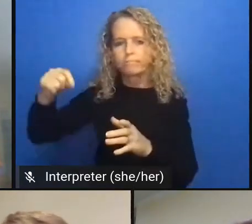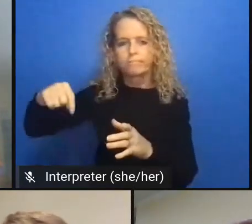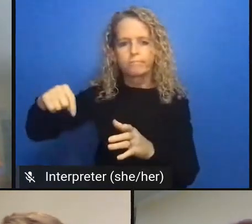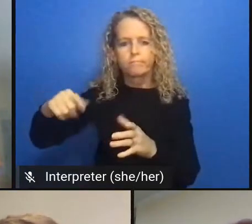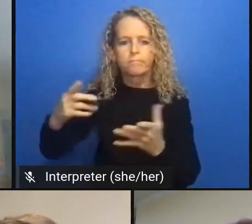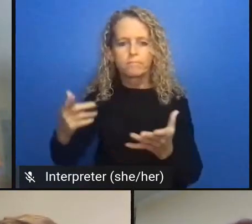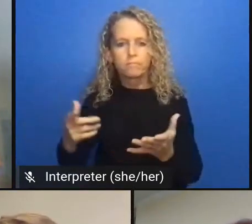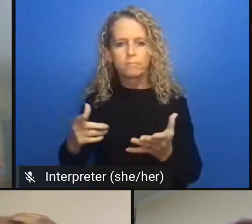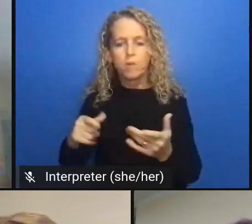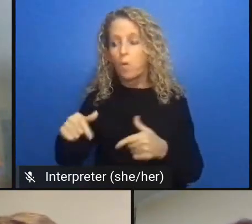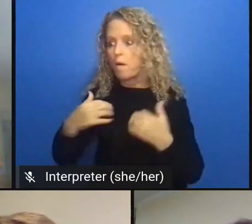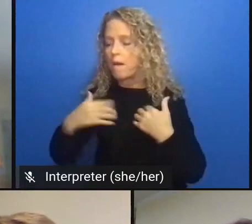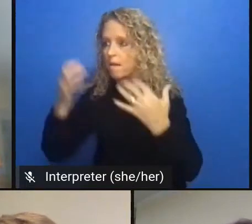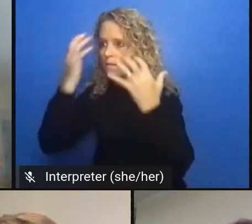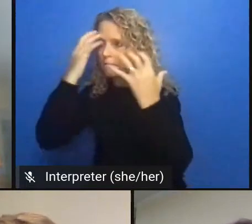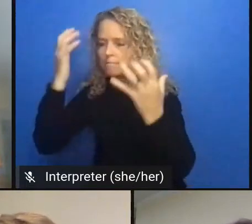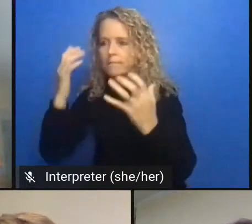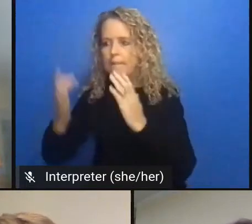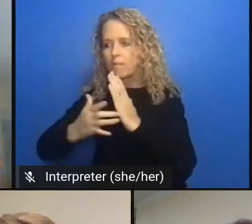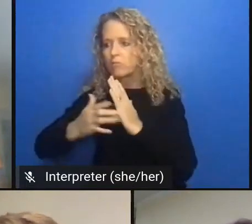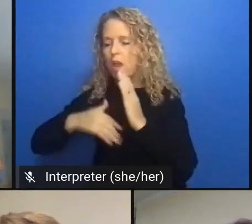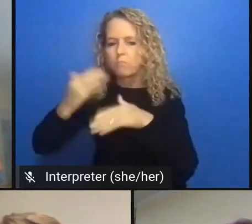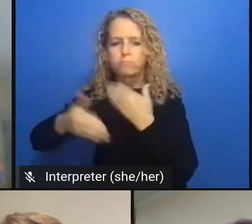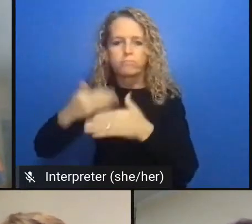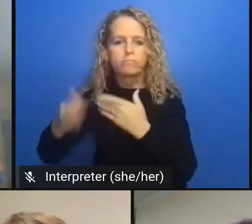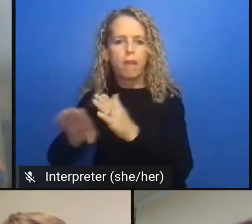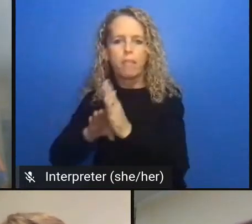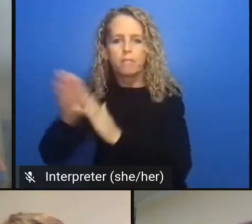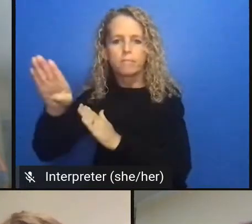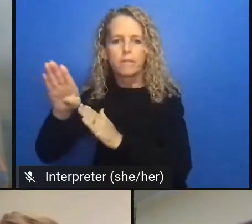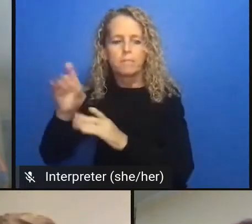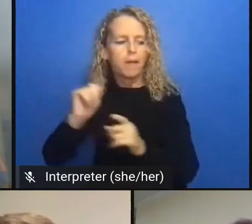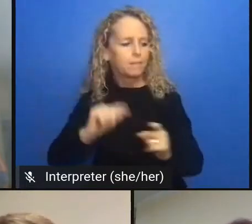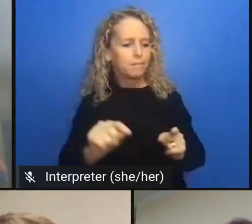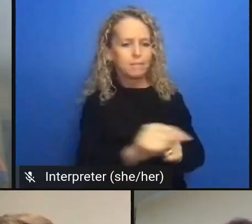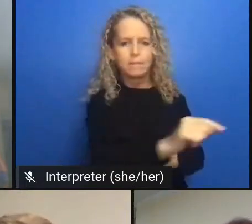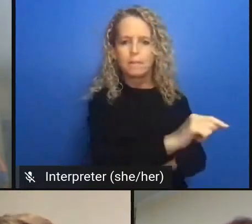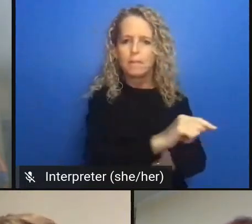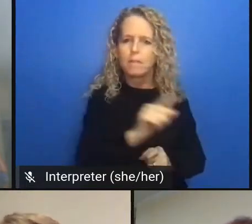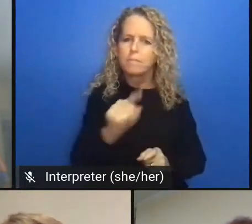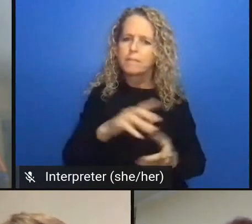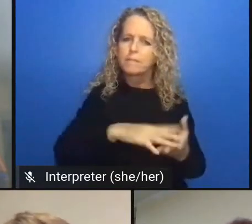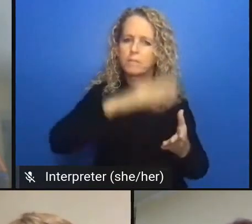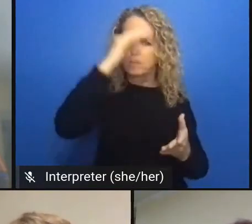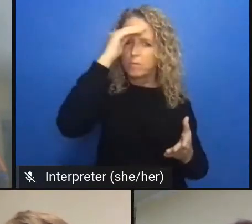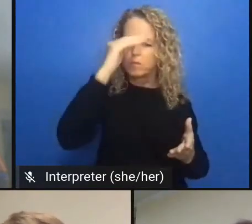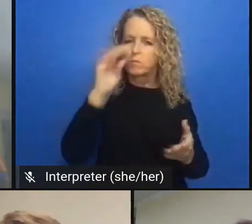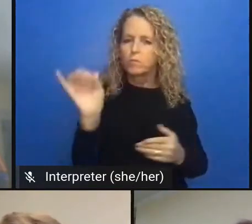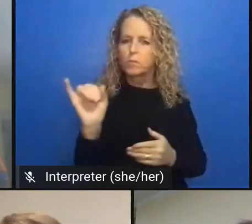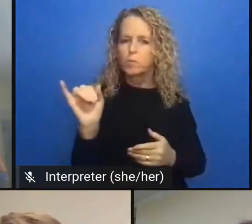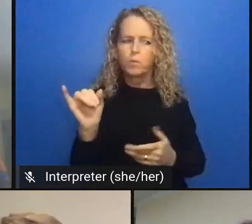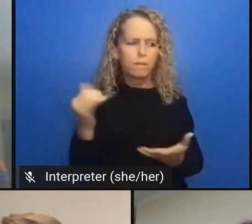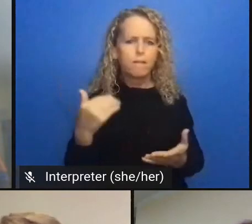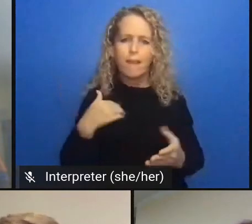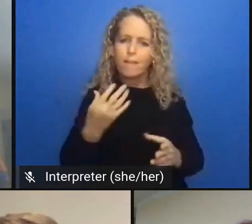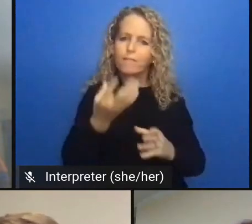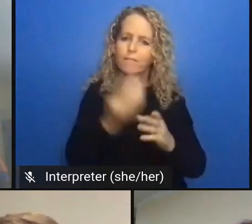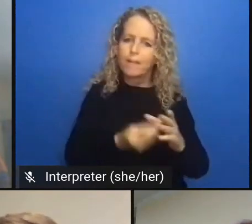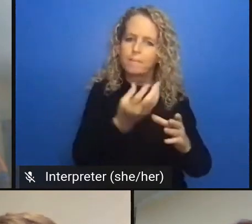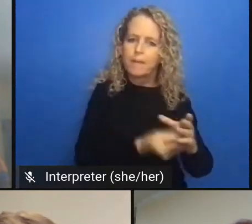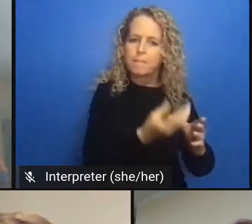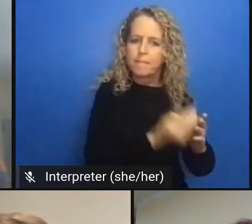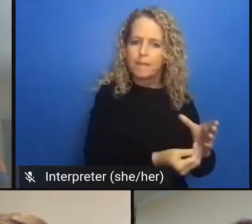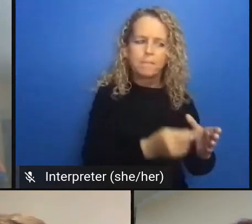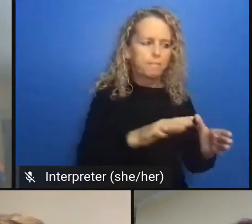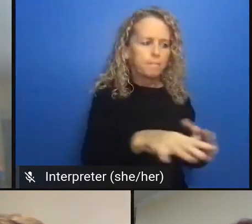loving technology, but it's learning gaps that exist around every citizen, and every citizen is going to have slightly different